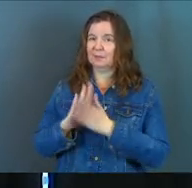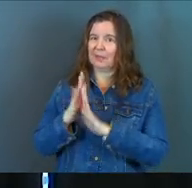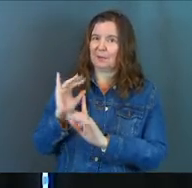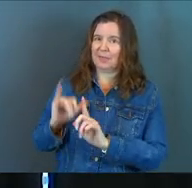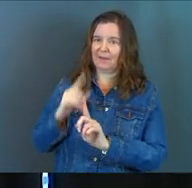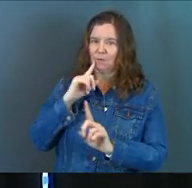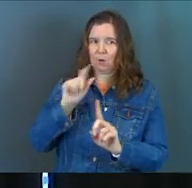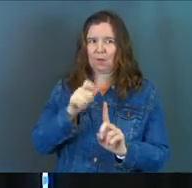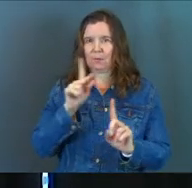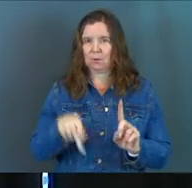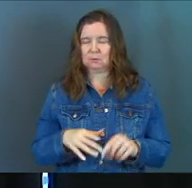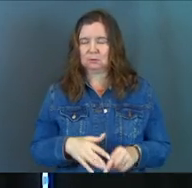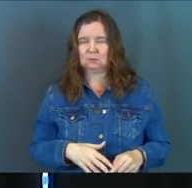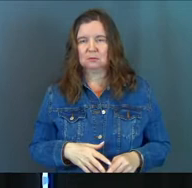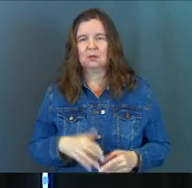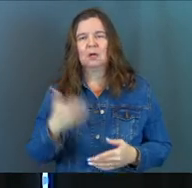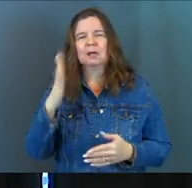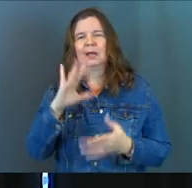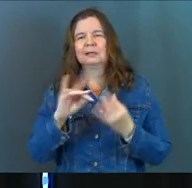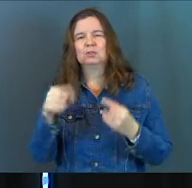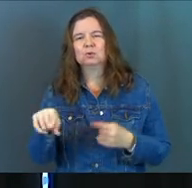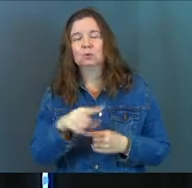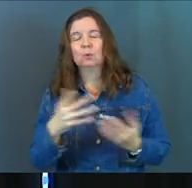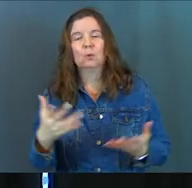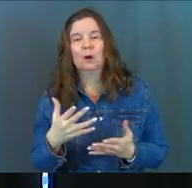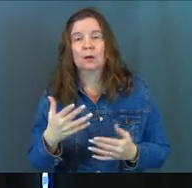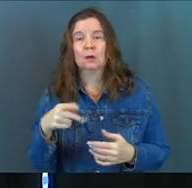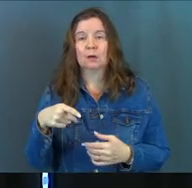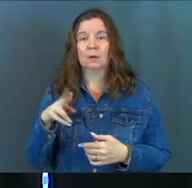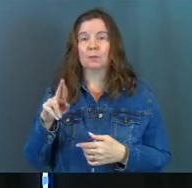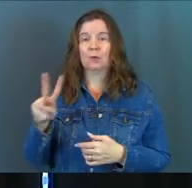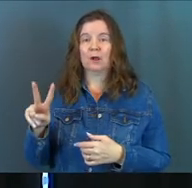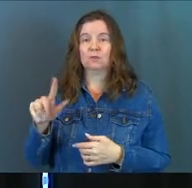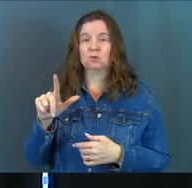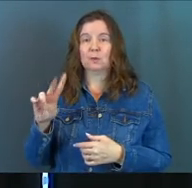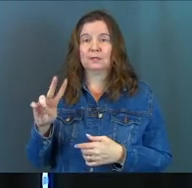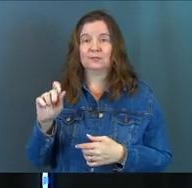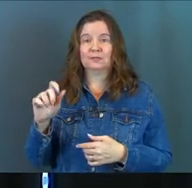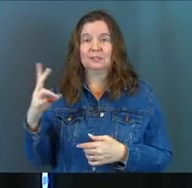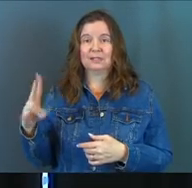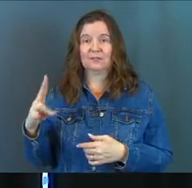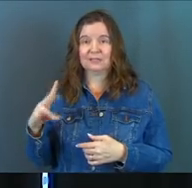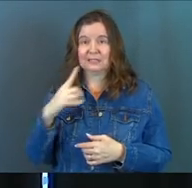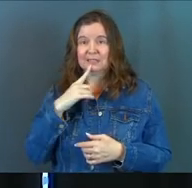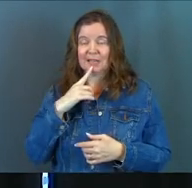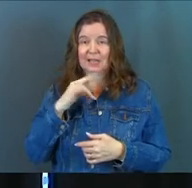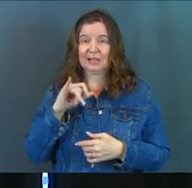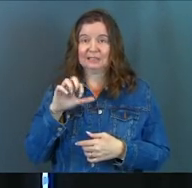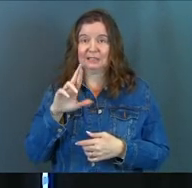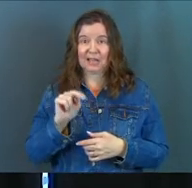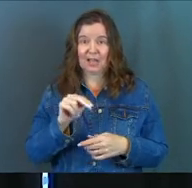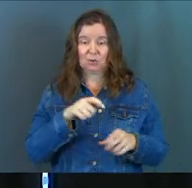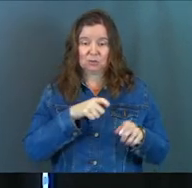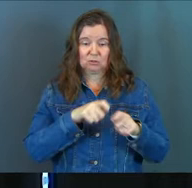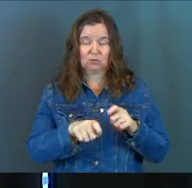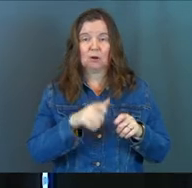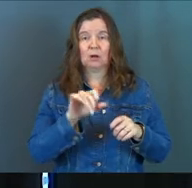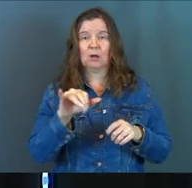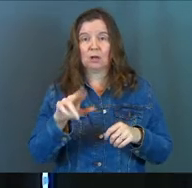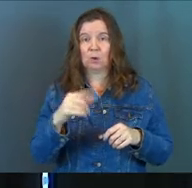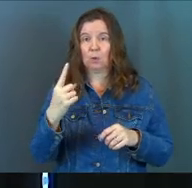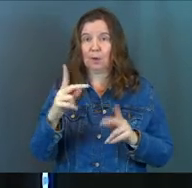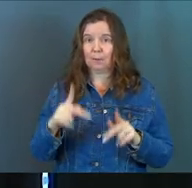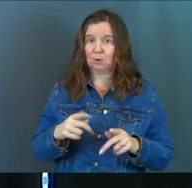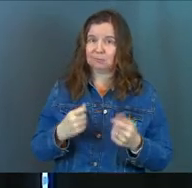God speaking to you this morning? Proverbs 27:17 says, "As iron sharpens iron, so one